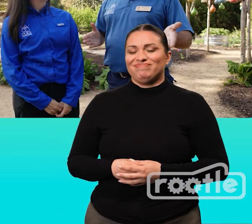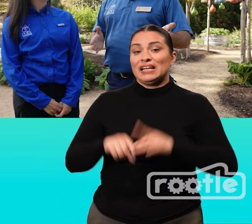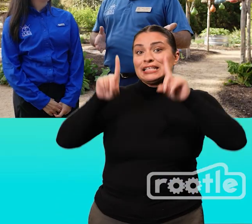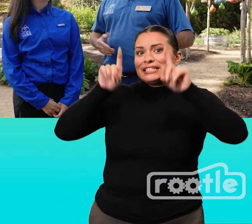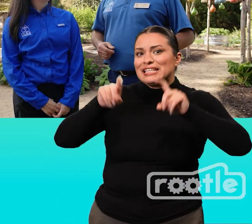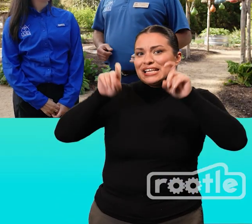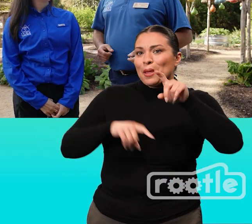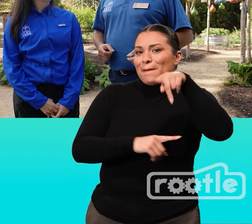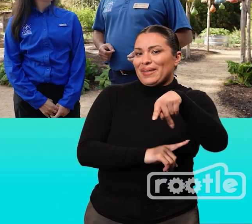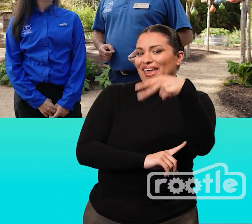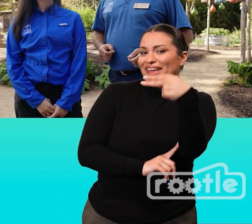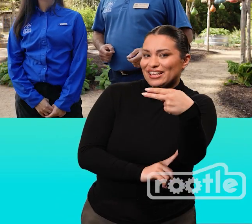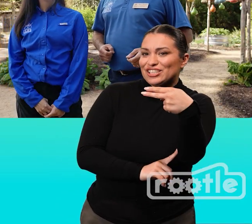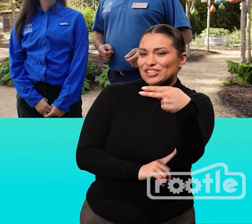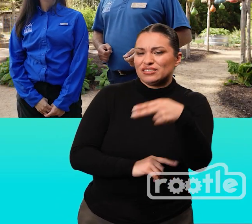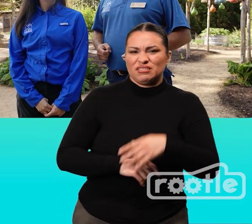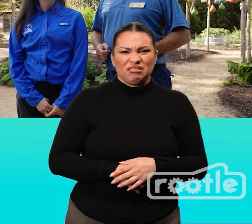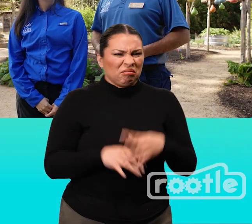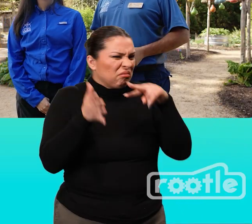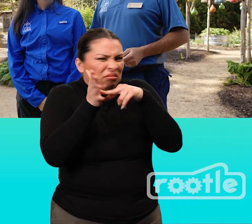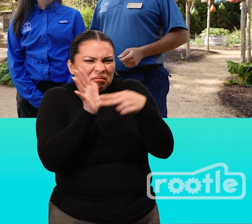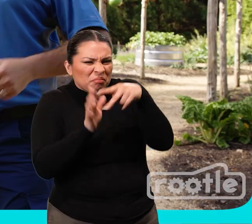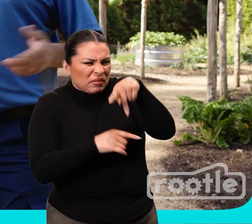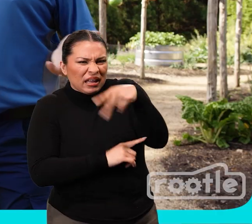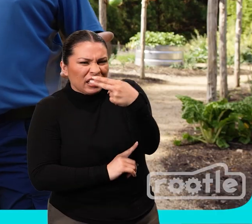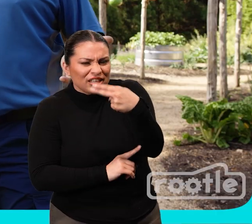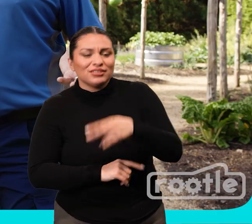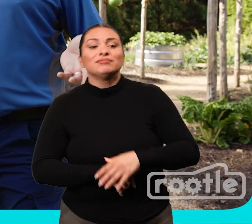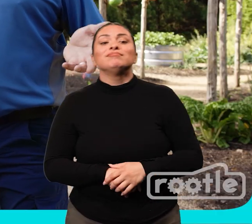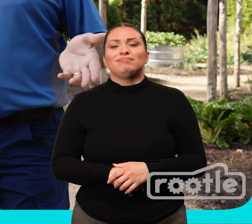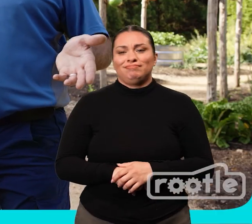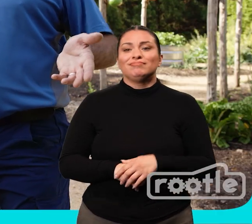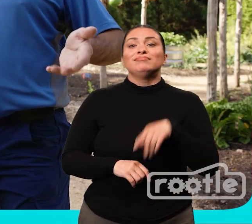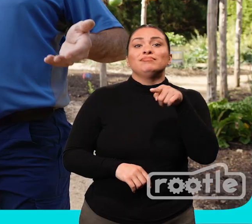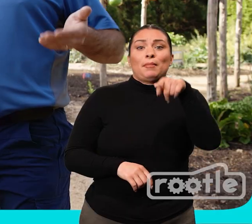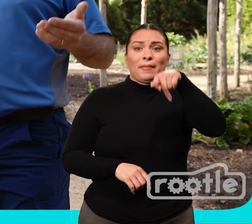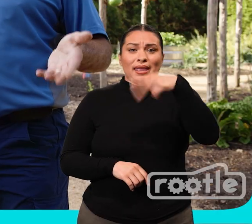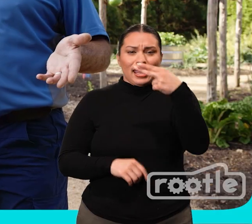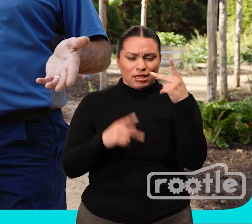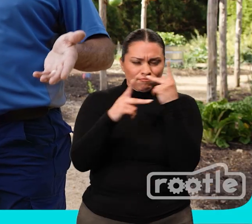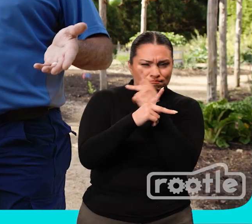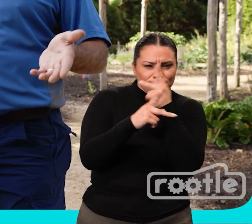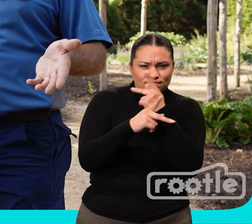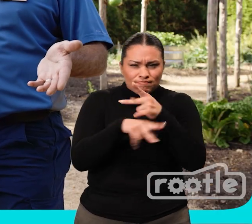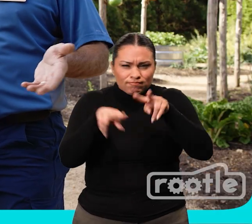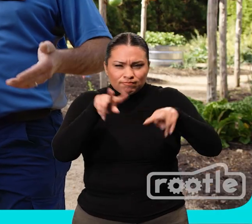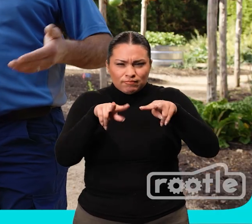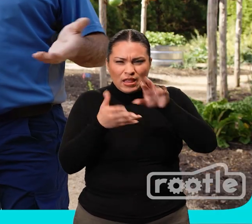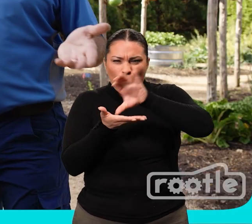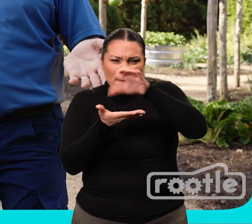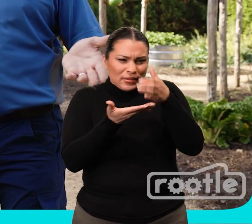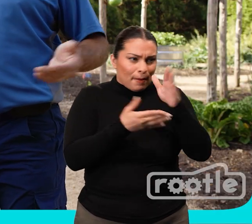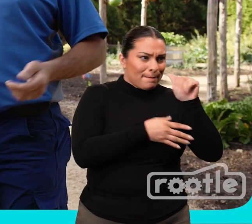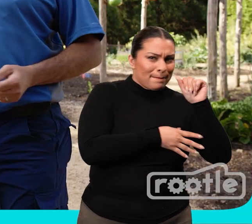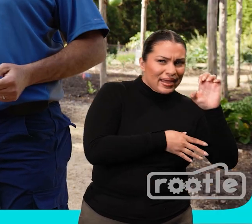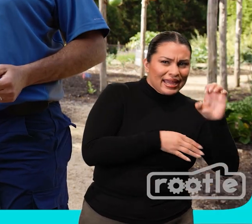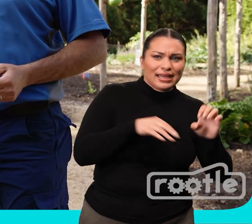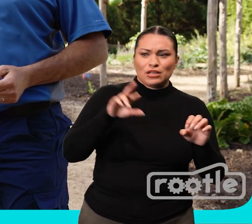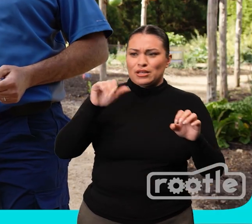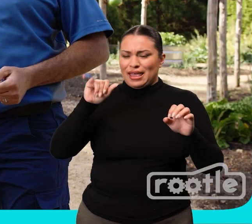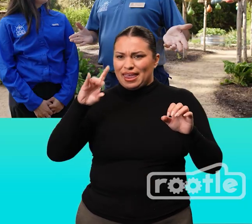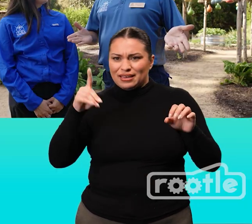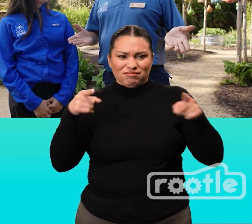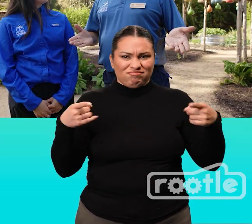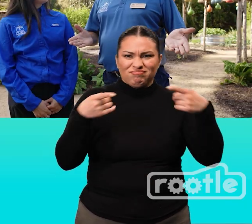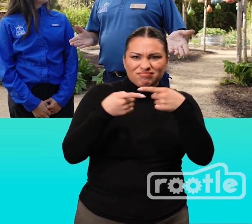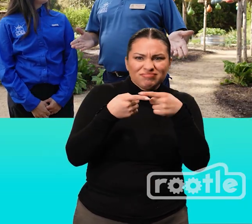the soil pH. pH? What is that? pH is a scale that measures how much acid or base is in